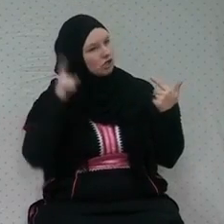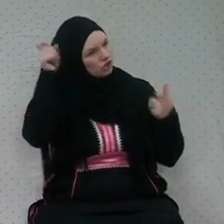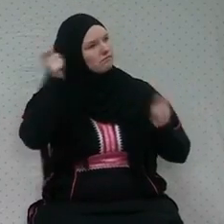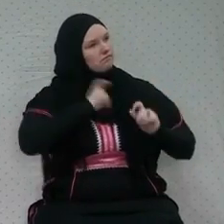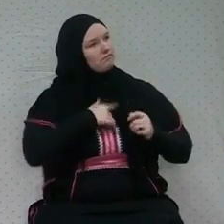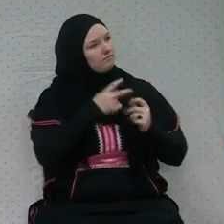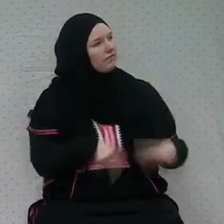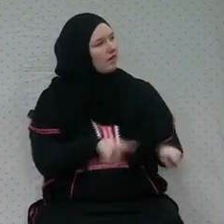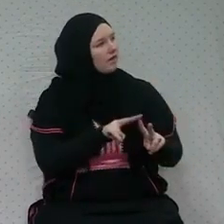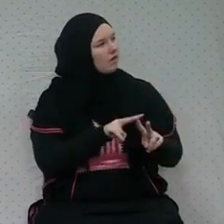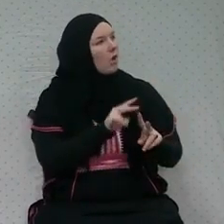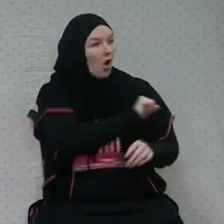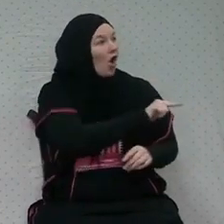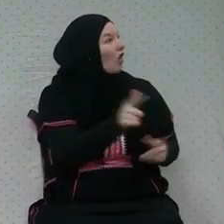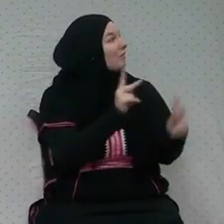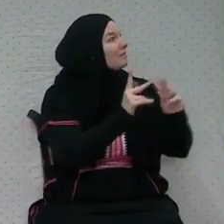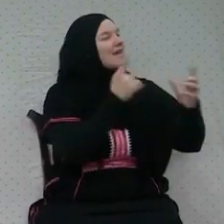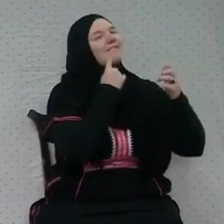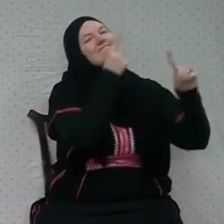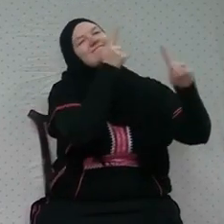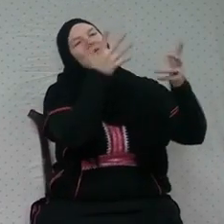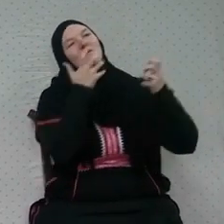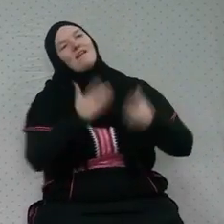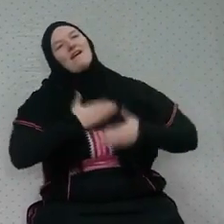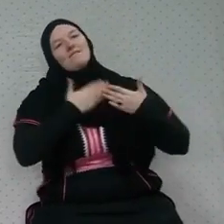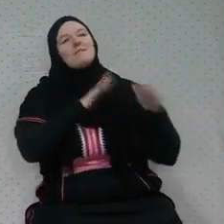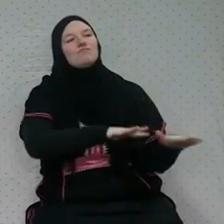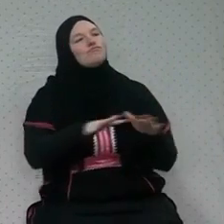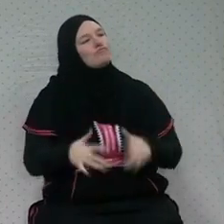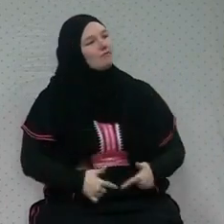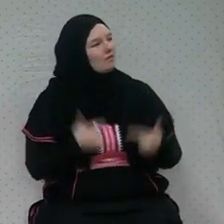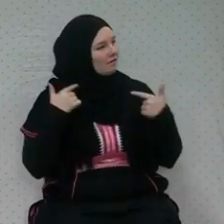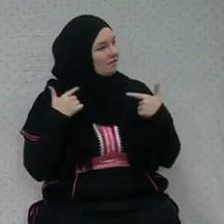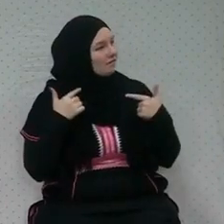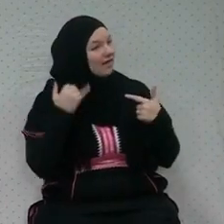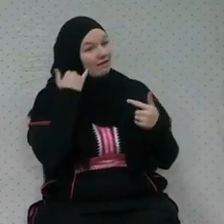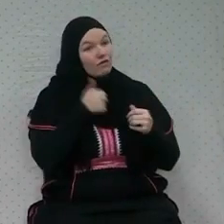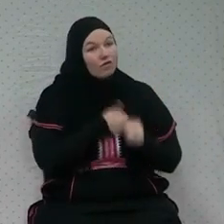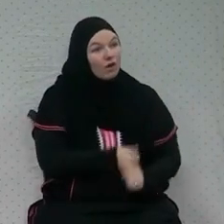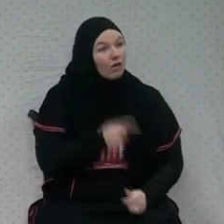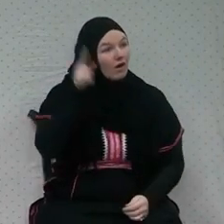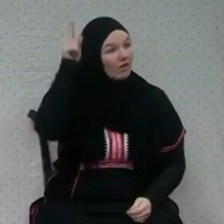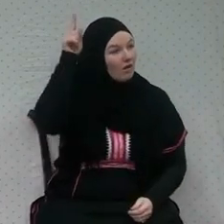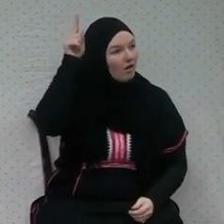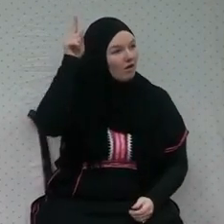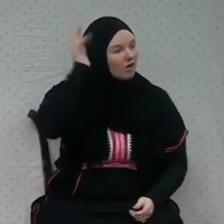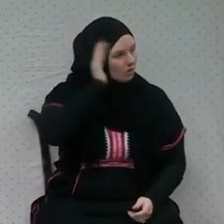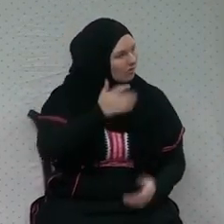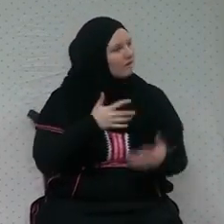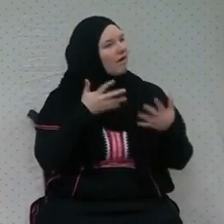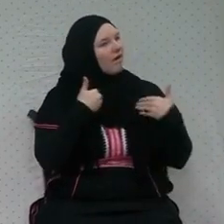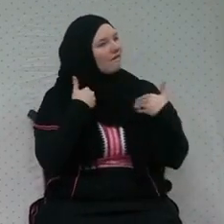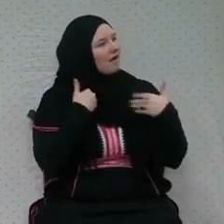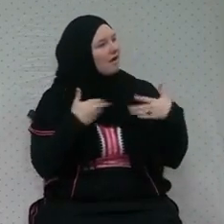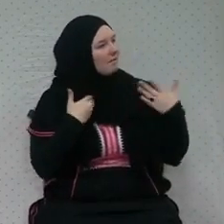We all say we want that. Where is this? It is in your hand. If you follow Allah, you lead a happy life. If